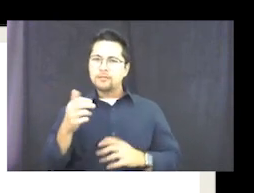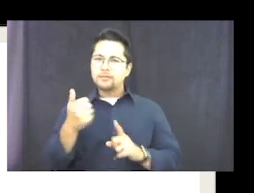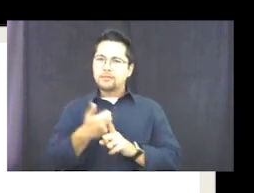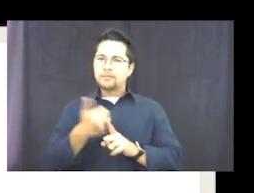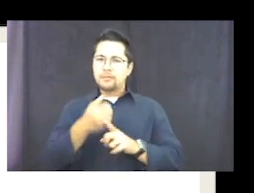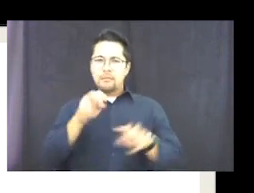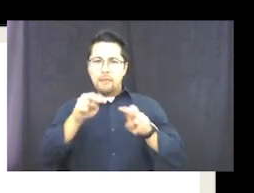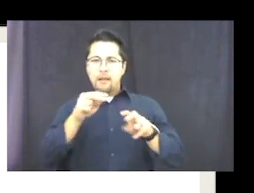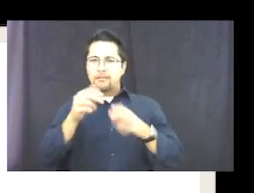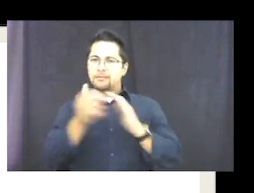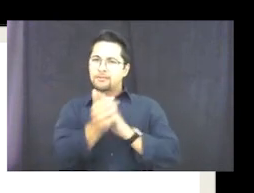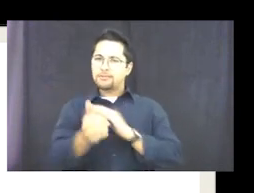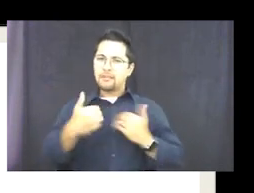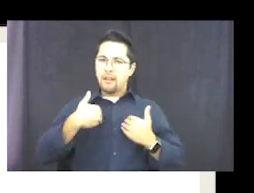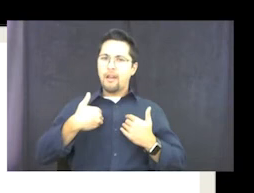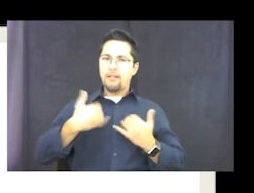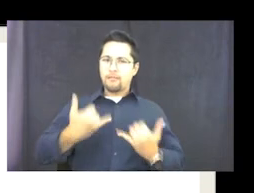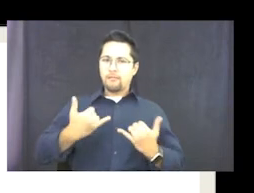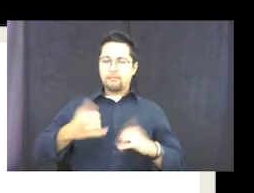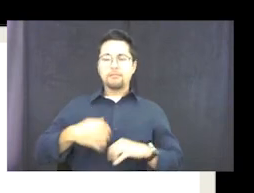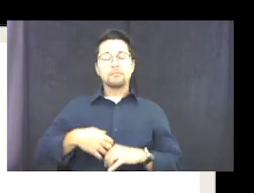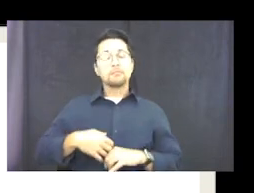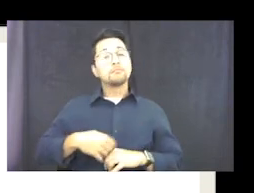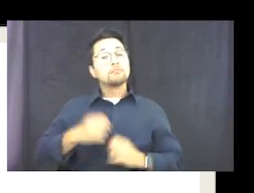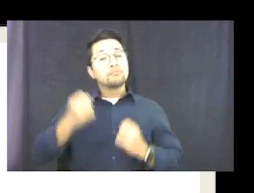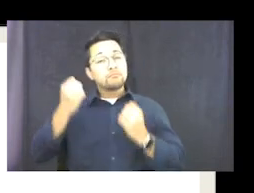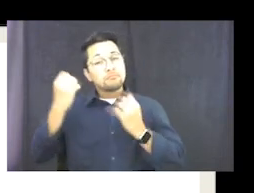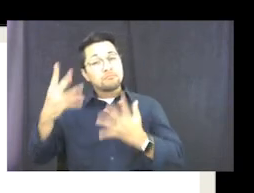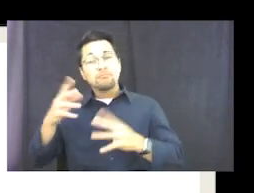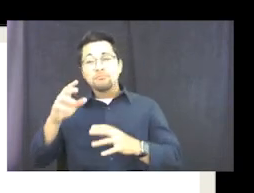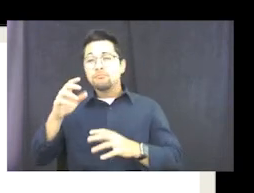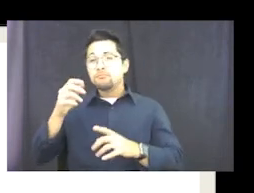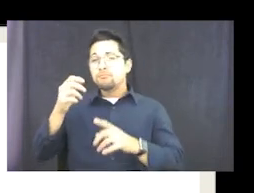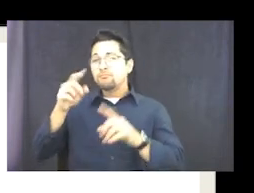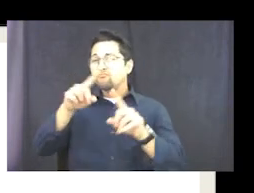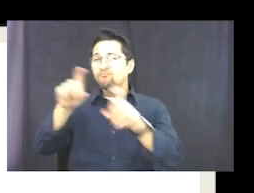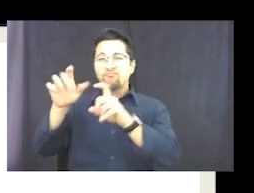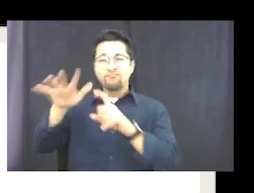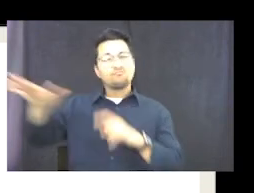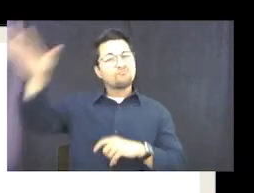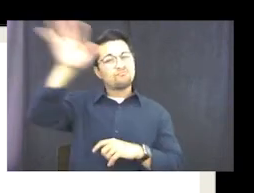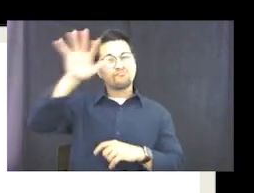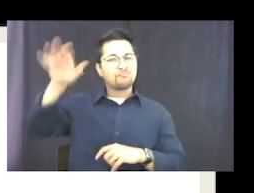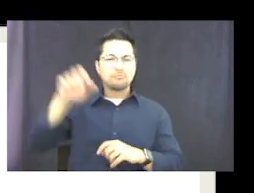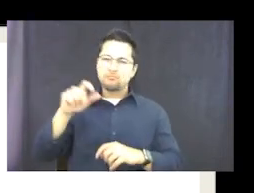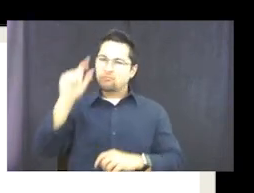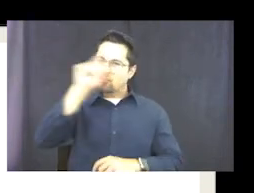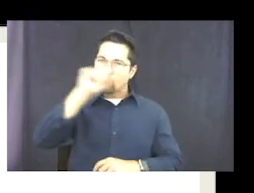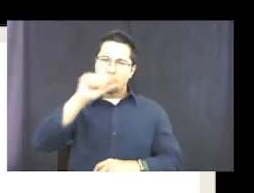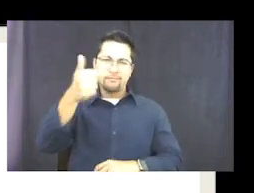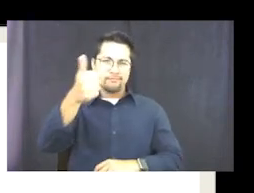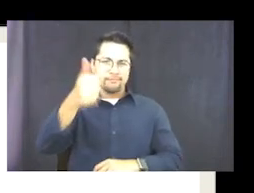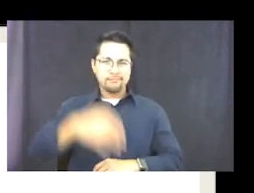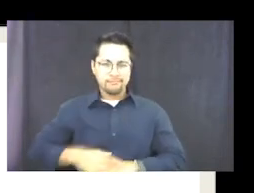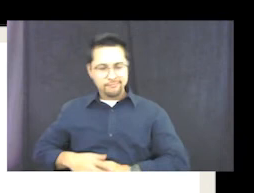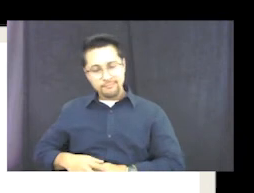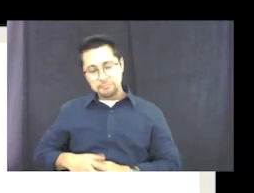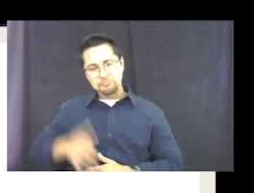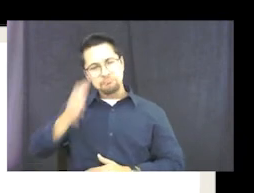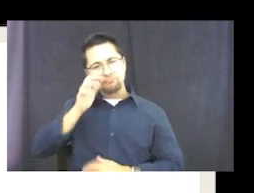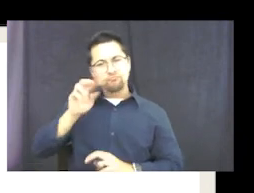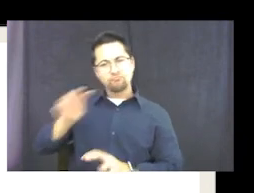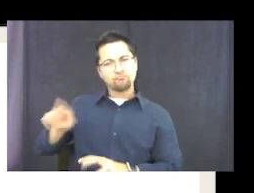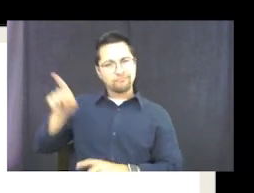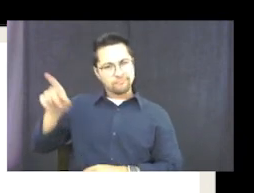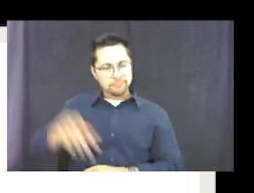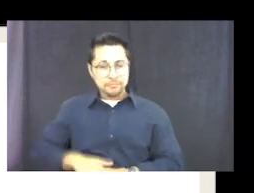you have in regards to school. There are also many self-monitoring questionnaires you can find with a quick Google search. So let's take a look at this real